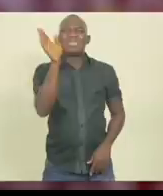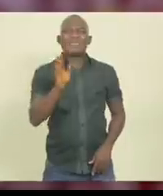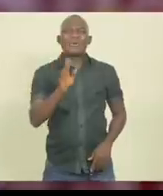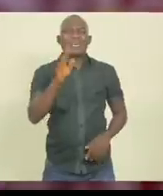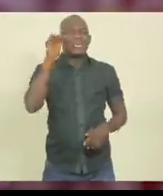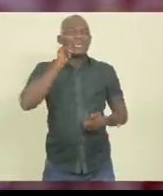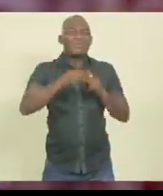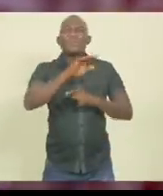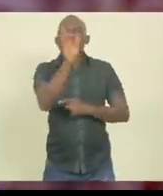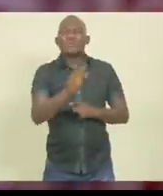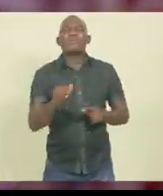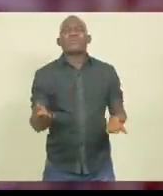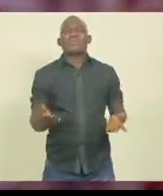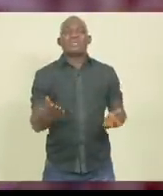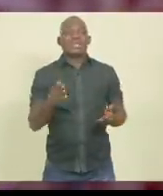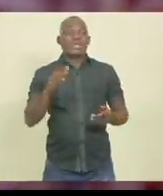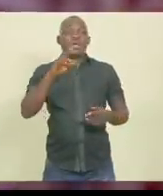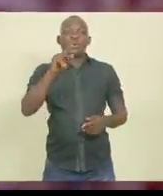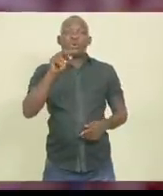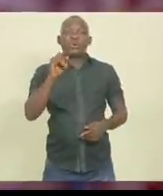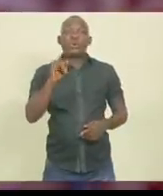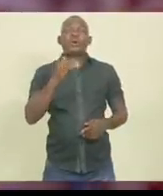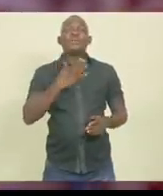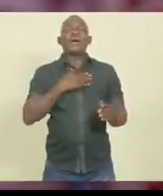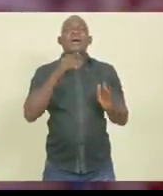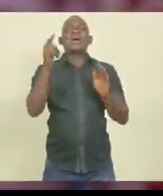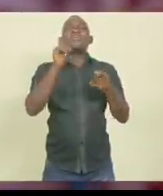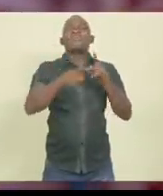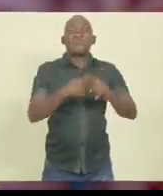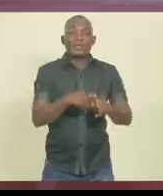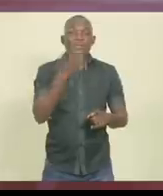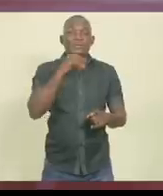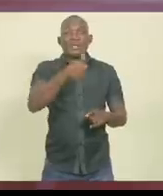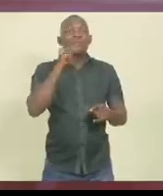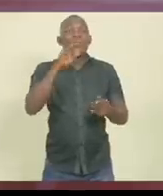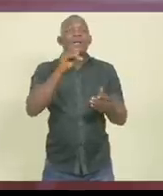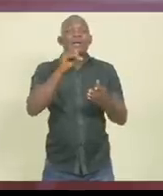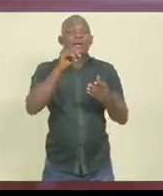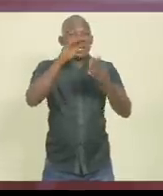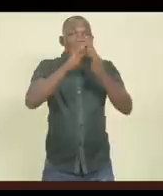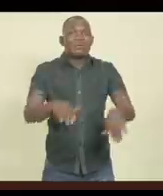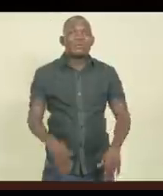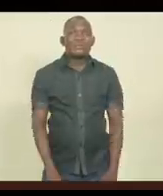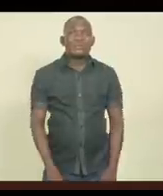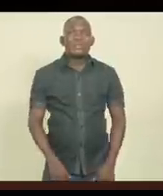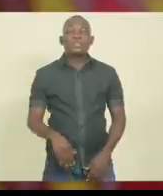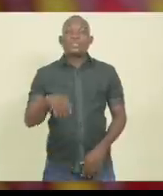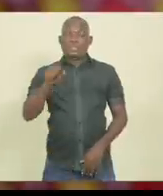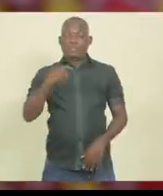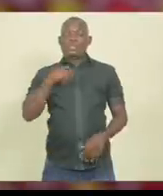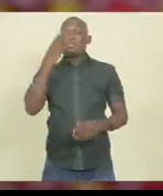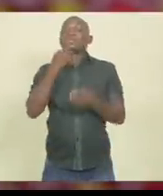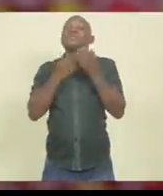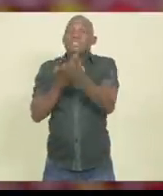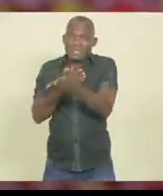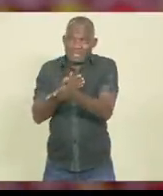a friend. Mm-hmm, of course you're not. Did you sleep in another woman's house? Your best friend? Yes, but then I...